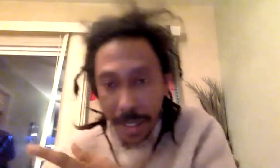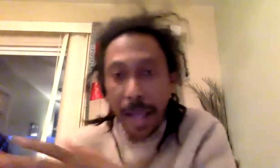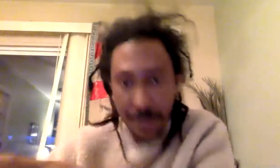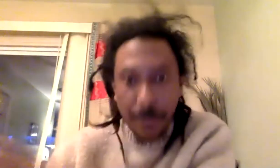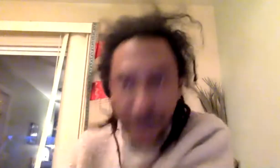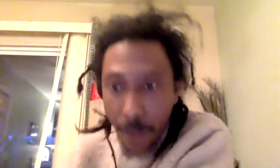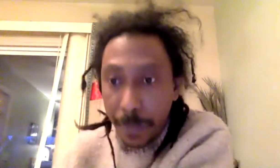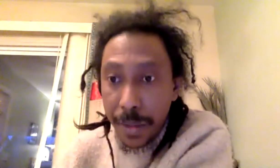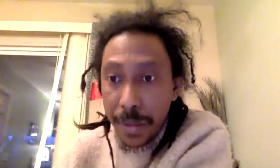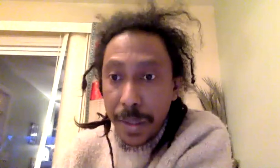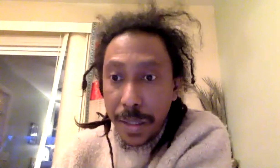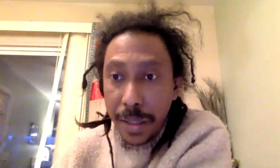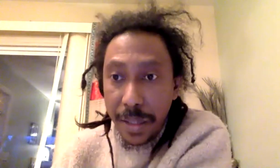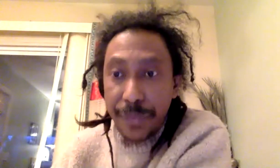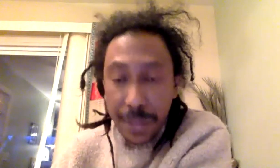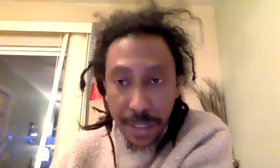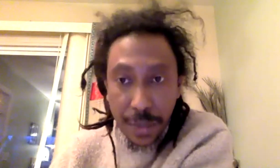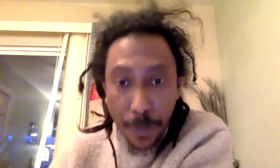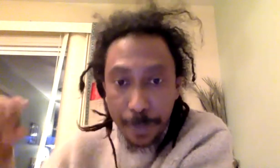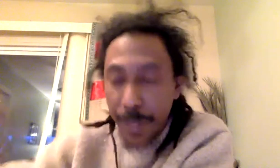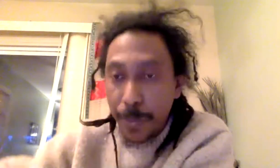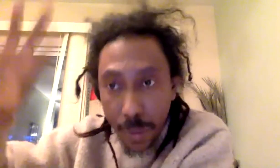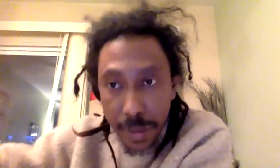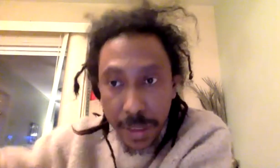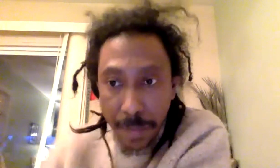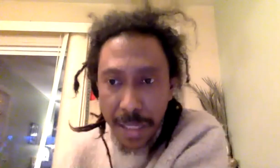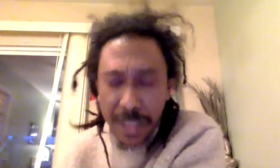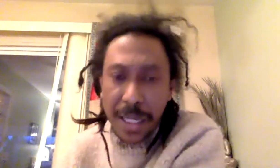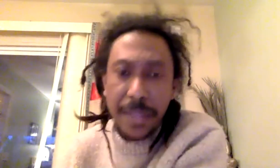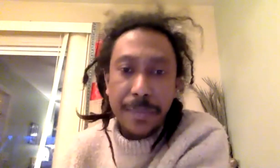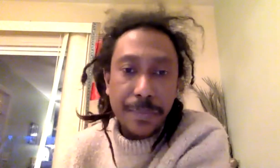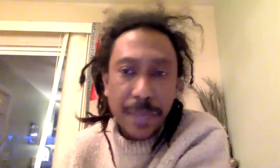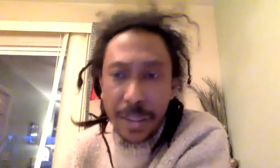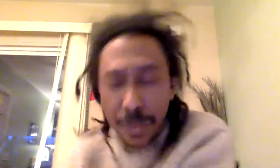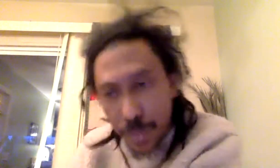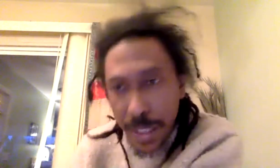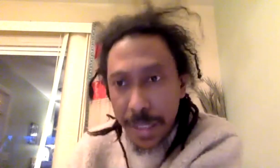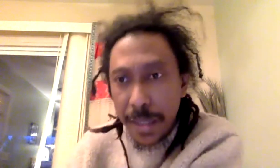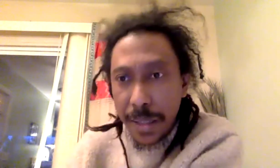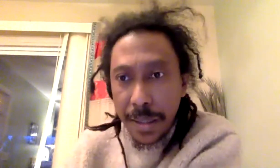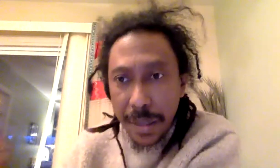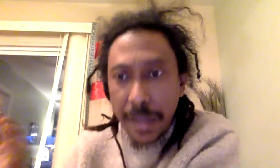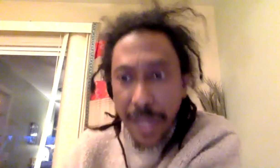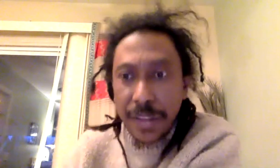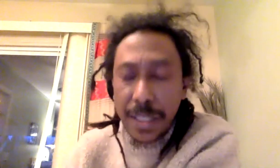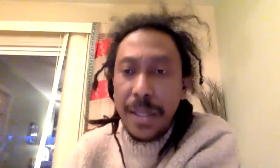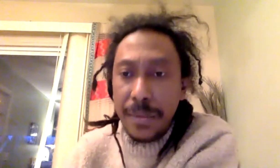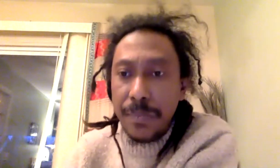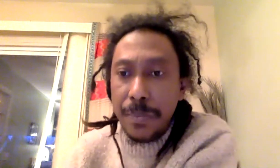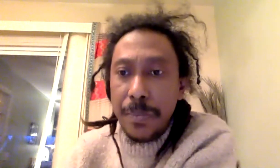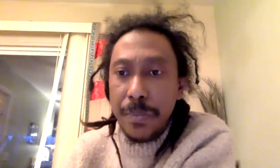where I come from. Even some people in Madagascar, they don't really